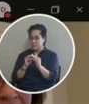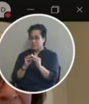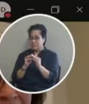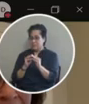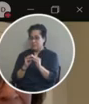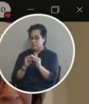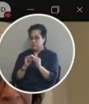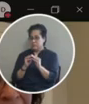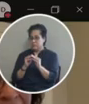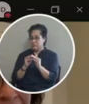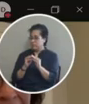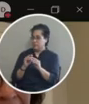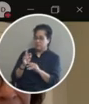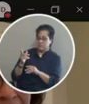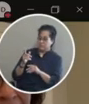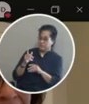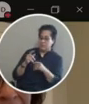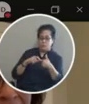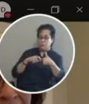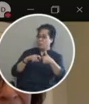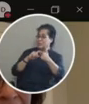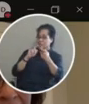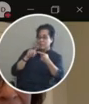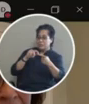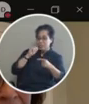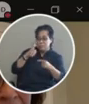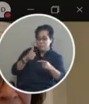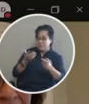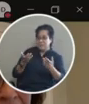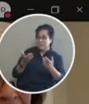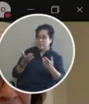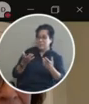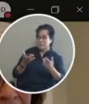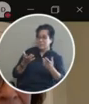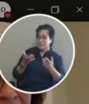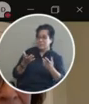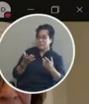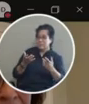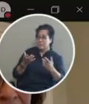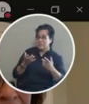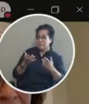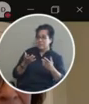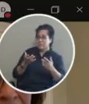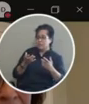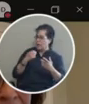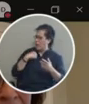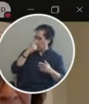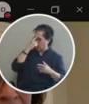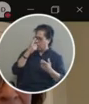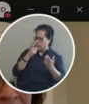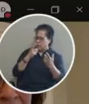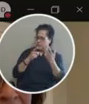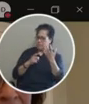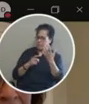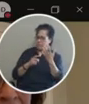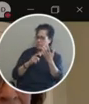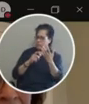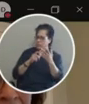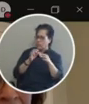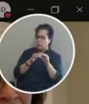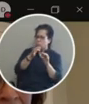Well, the meeting was recessed until tomorrow, sir. I thought we just recessed items 5, 6, and 7 until